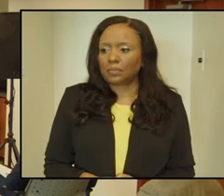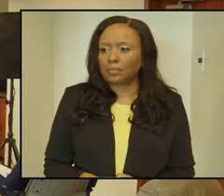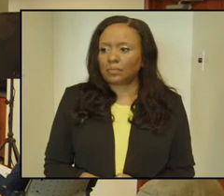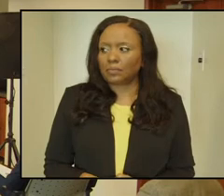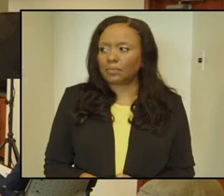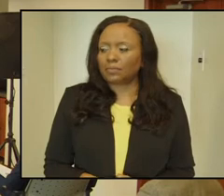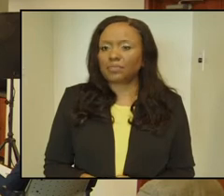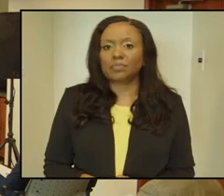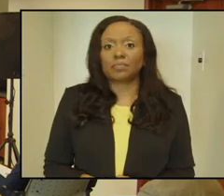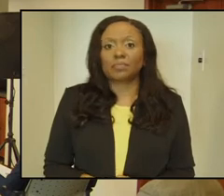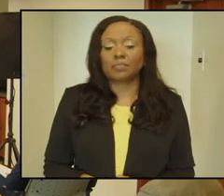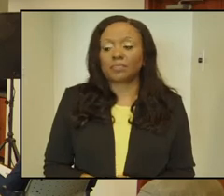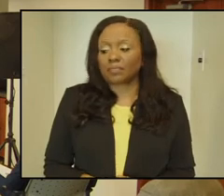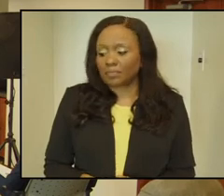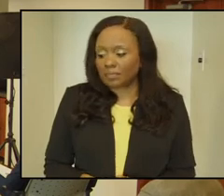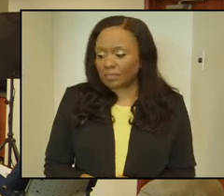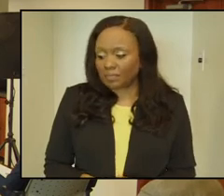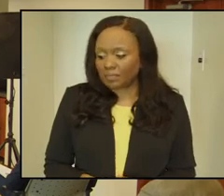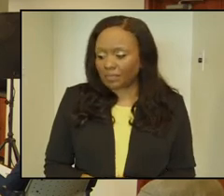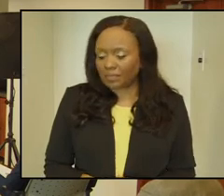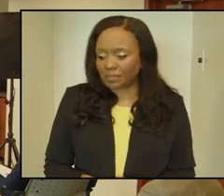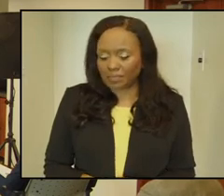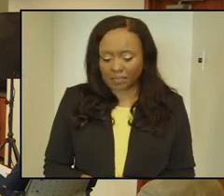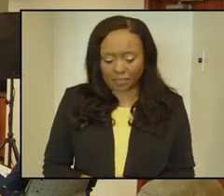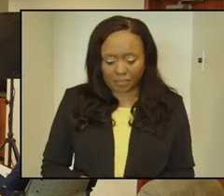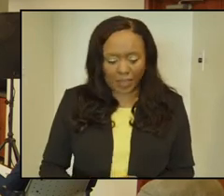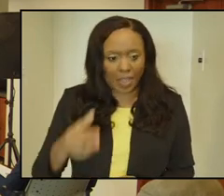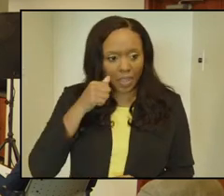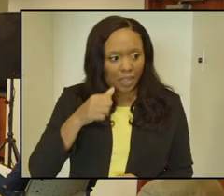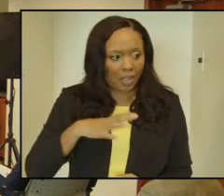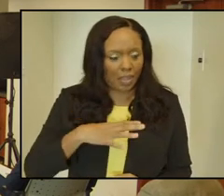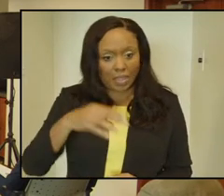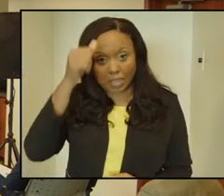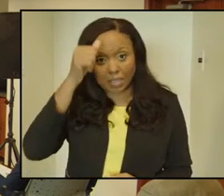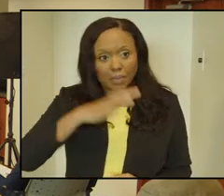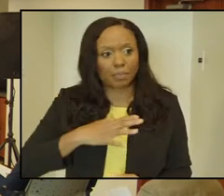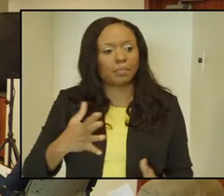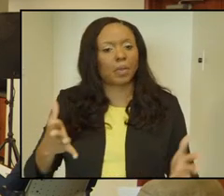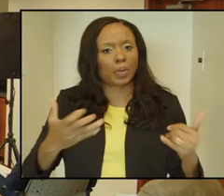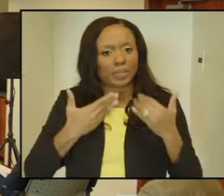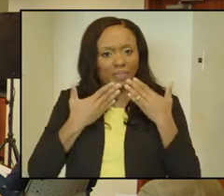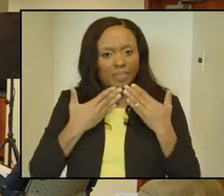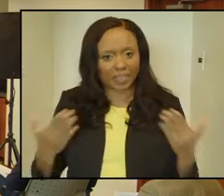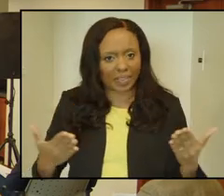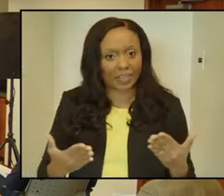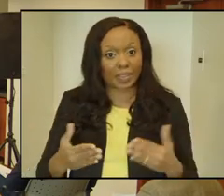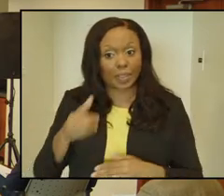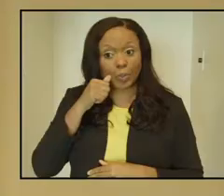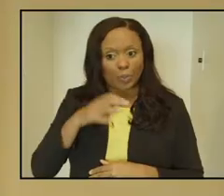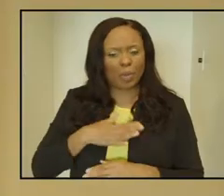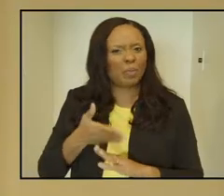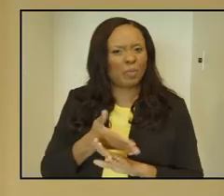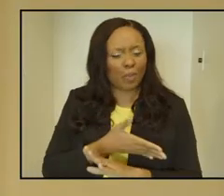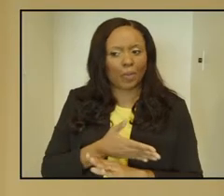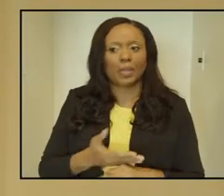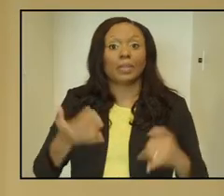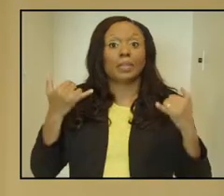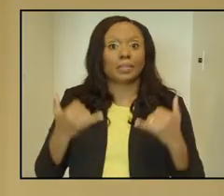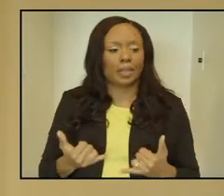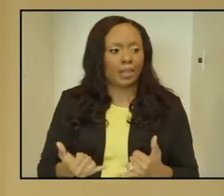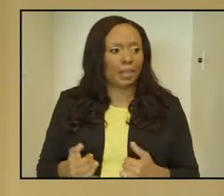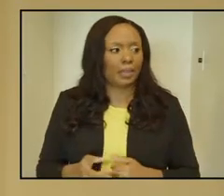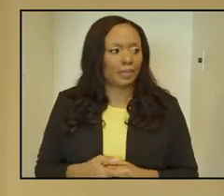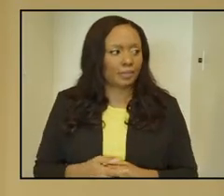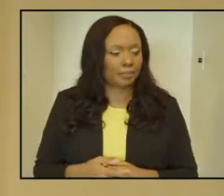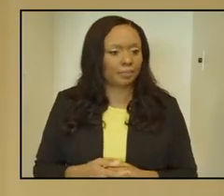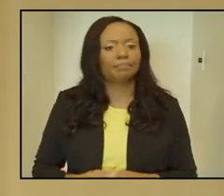Ladies and gentlemen, we want to thank Mrs. Jennifer Hunt for her opening remarks, and we move now to invite